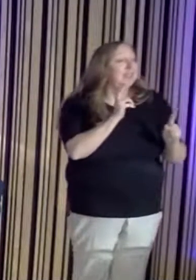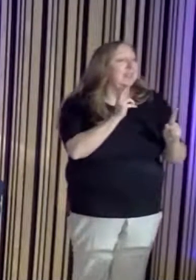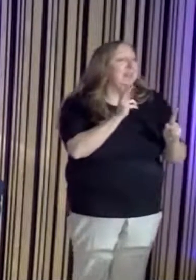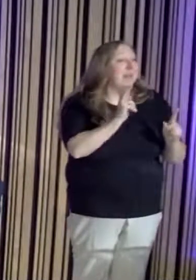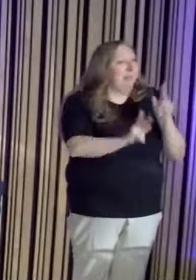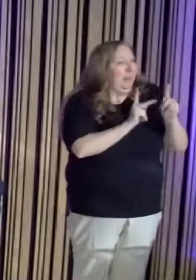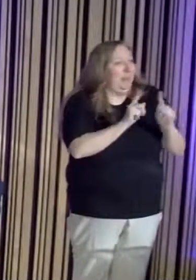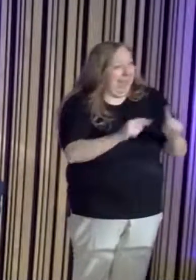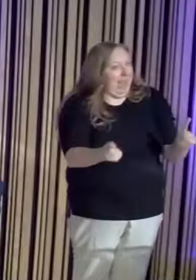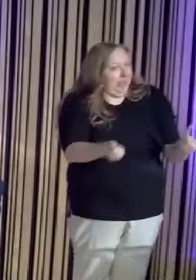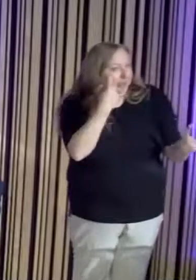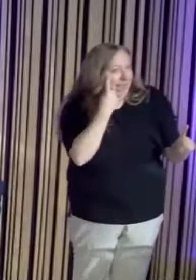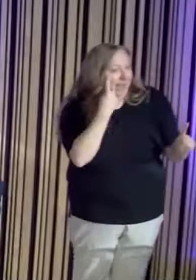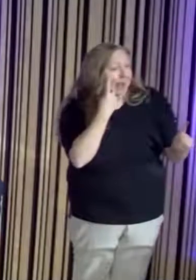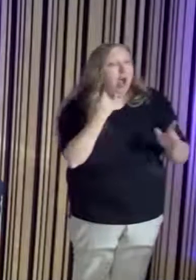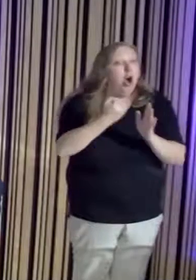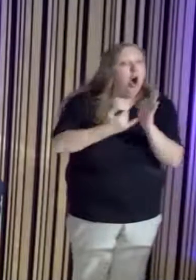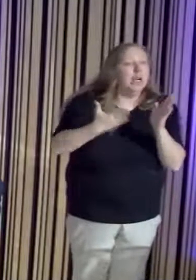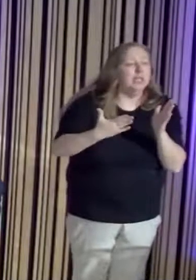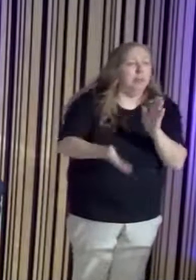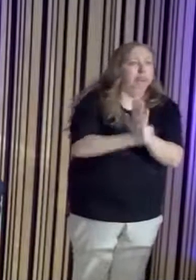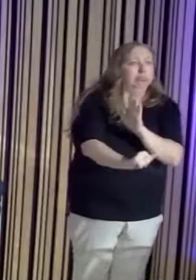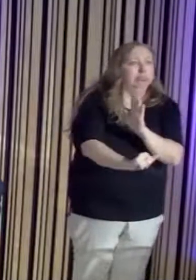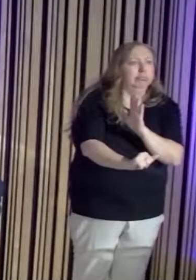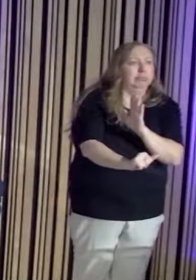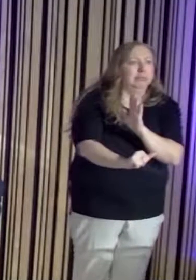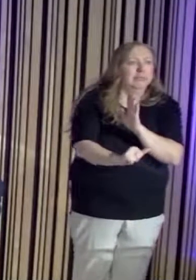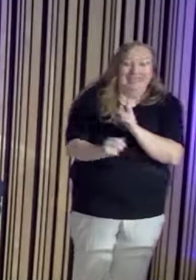and artists are a great means to do that.